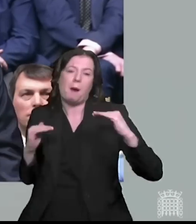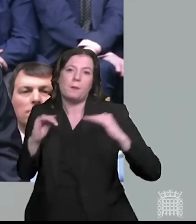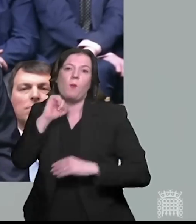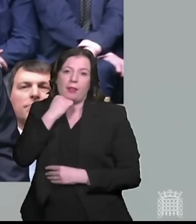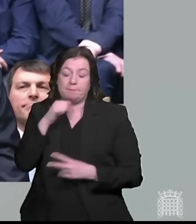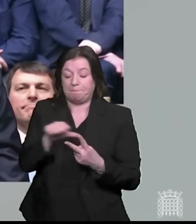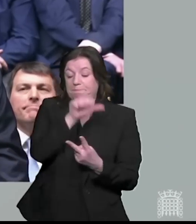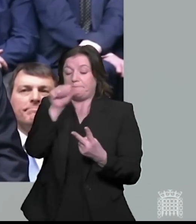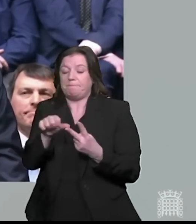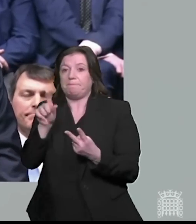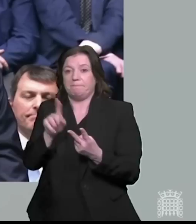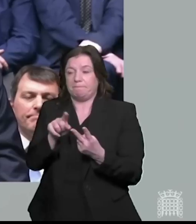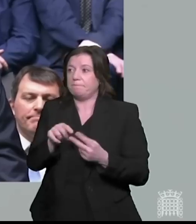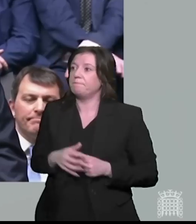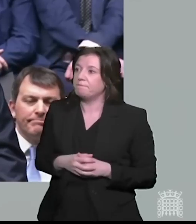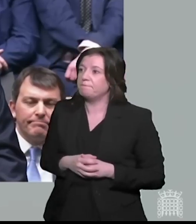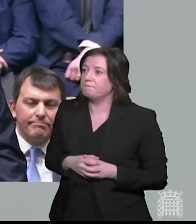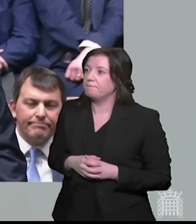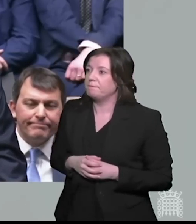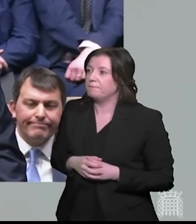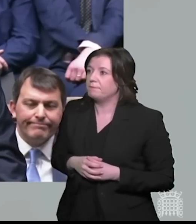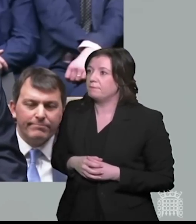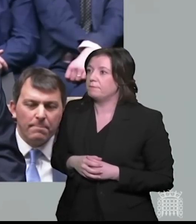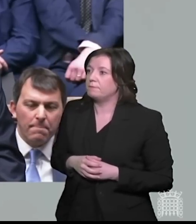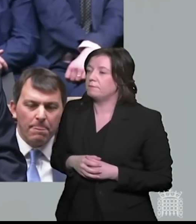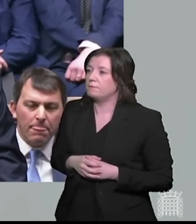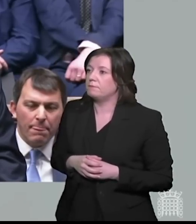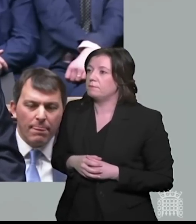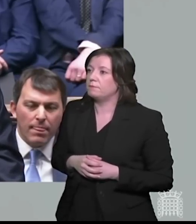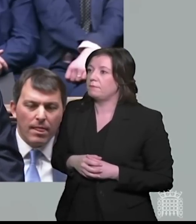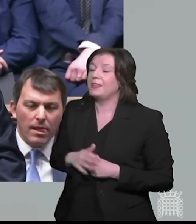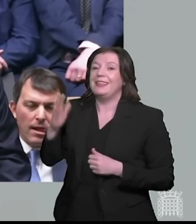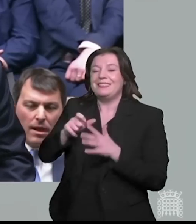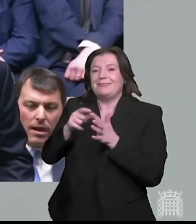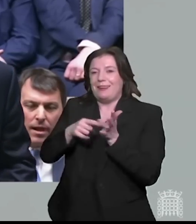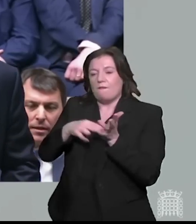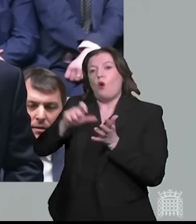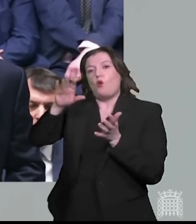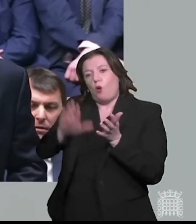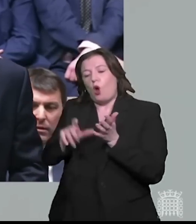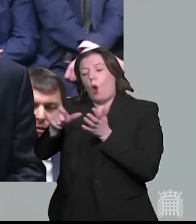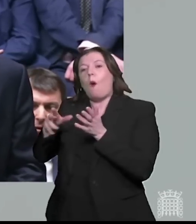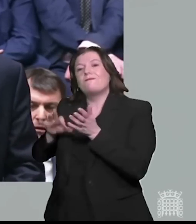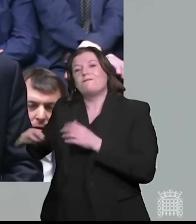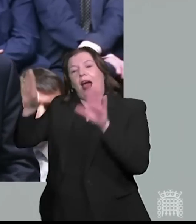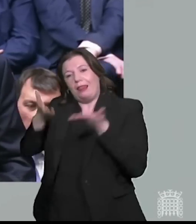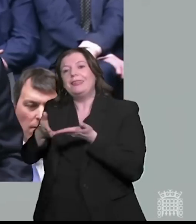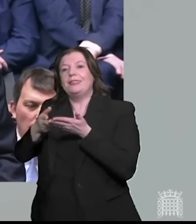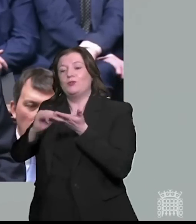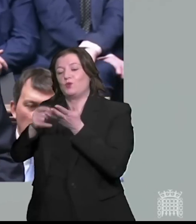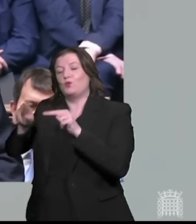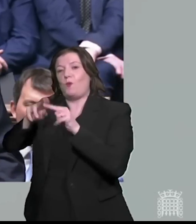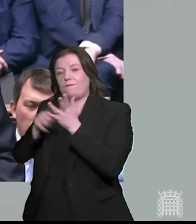Next, I have listened to representations from the honourable members for East Devon, North Cornwall, Colne Valley and Central Suffolk and